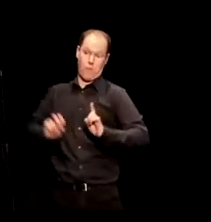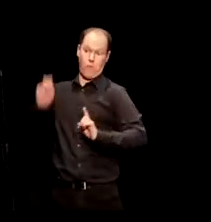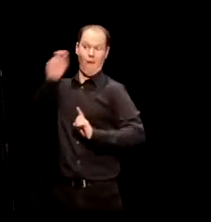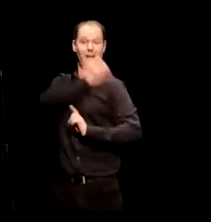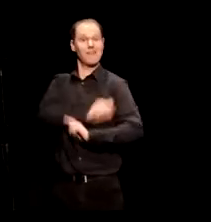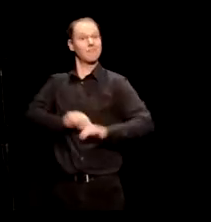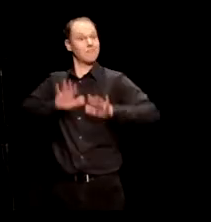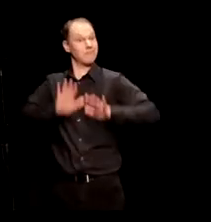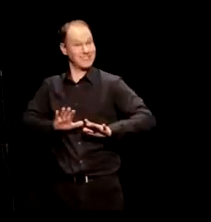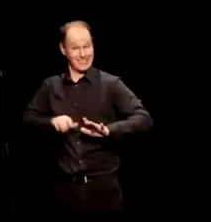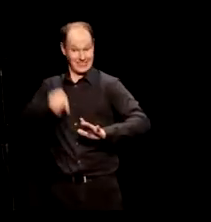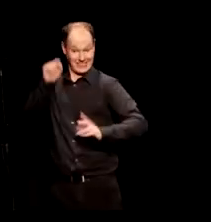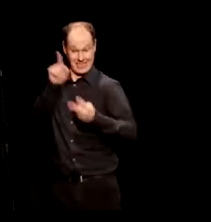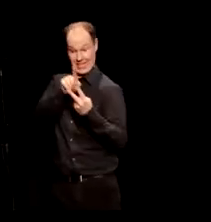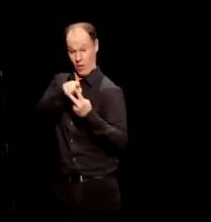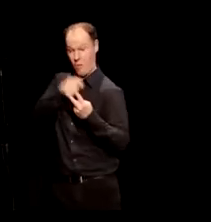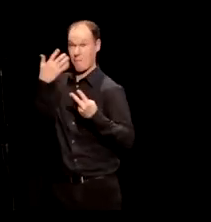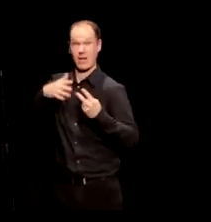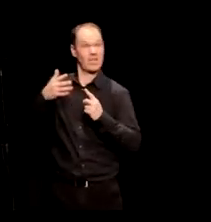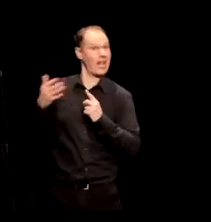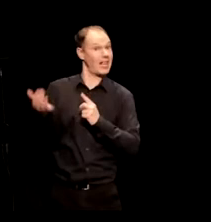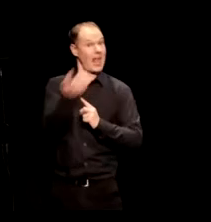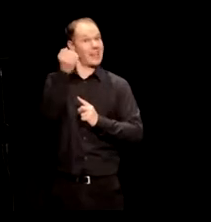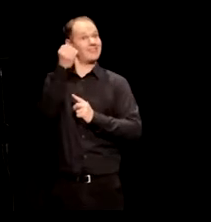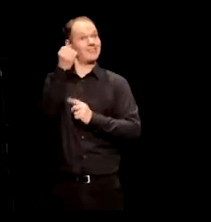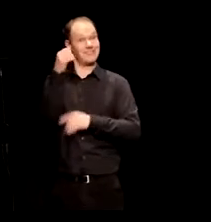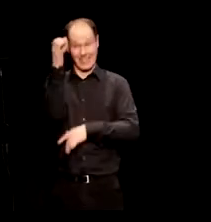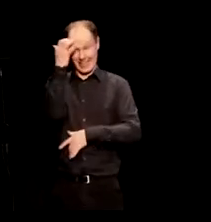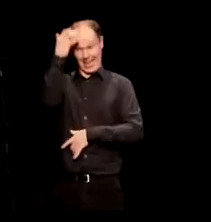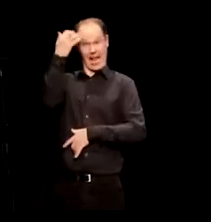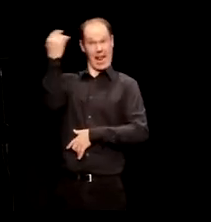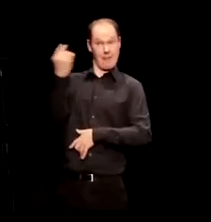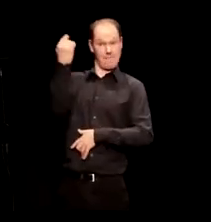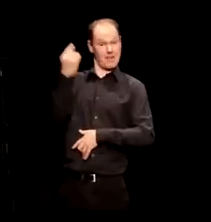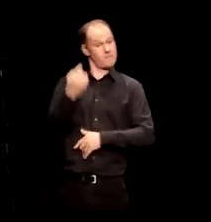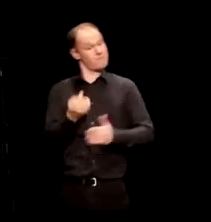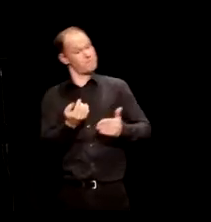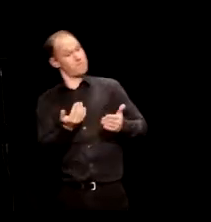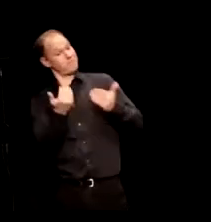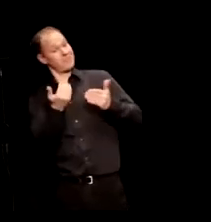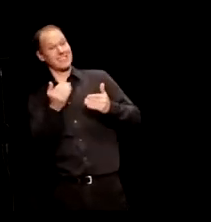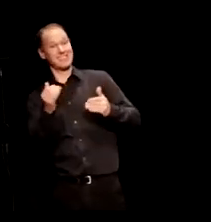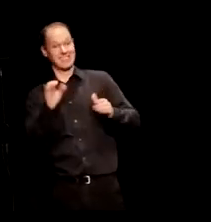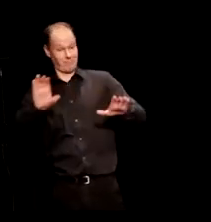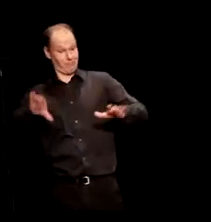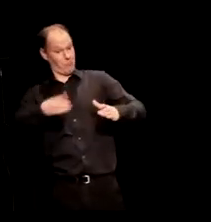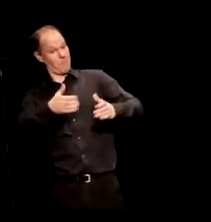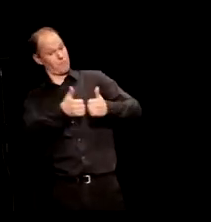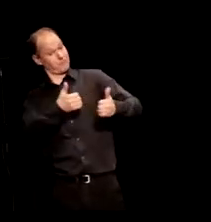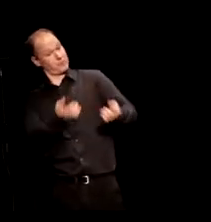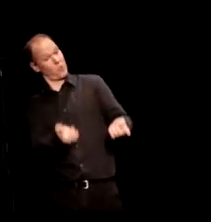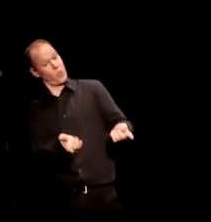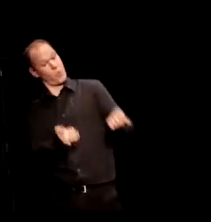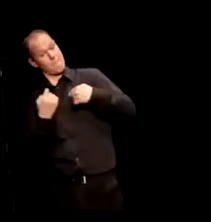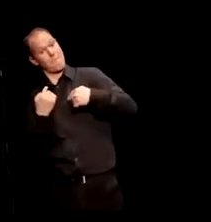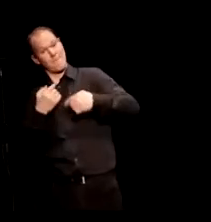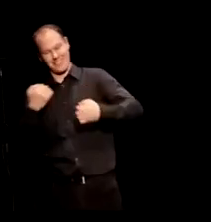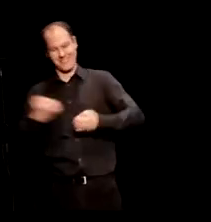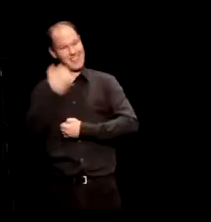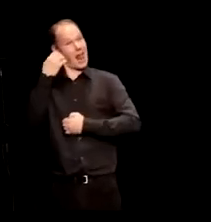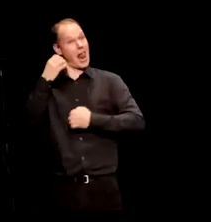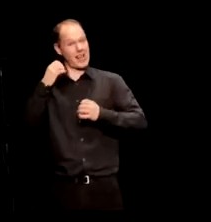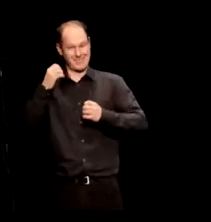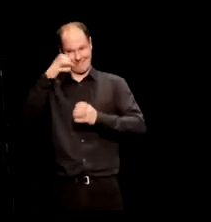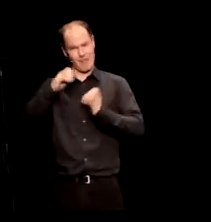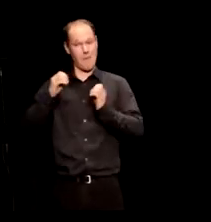so successful that the King invited the cast to come to Buckingham Palace to perform for his family. I